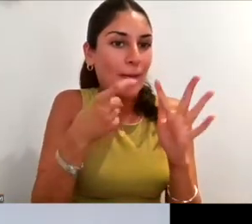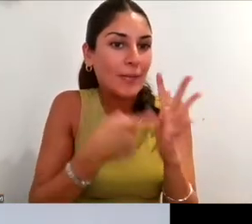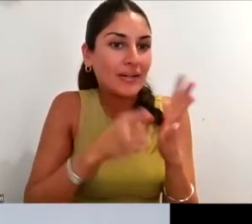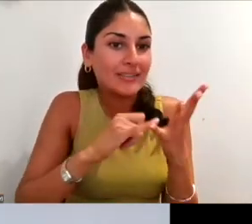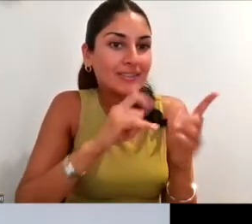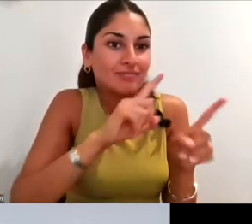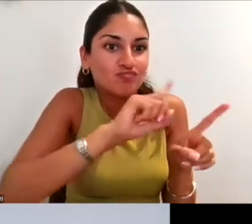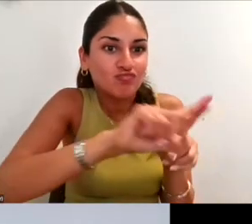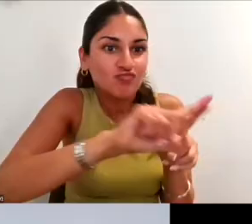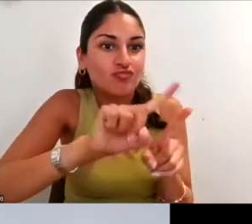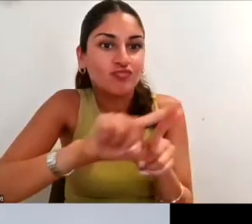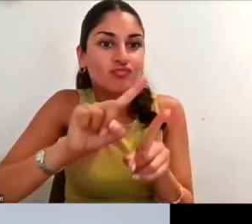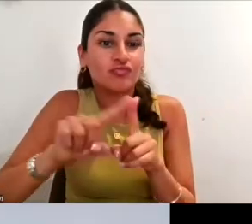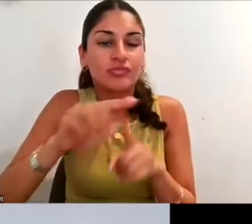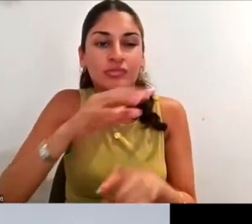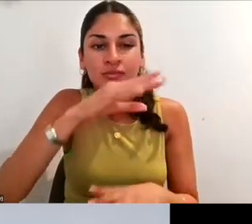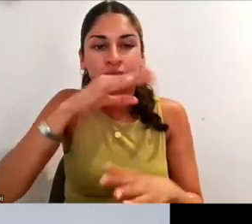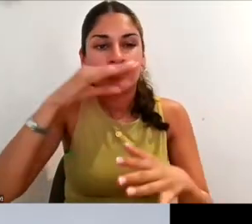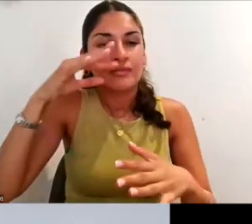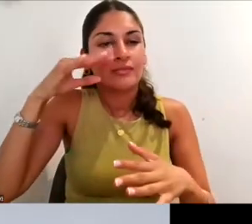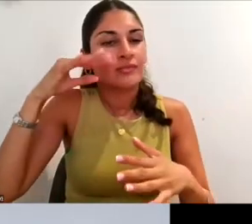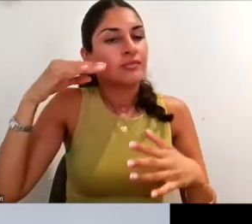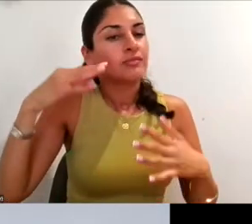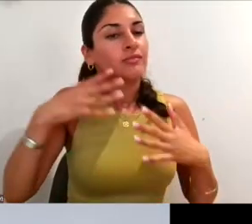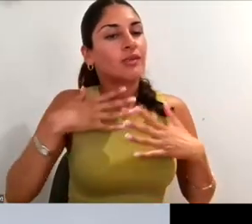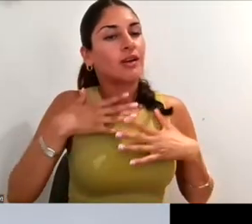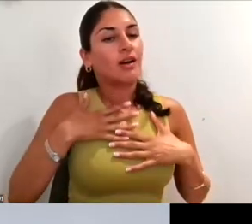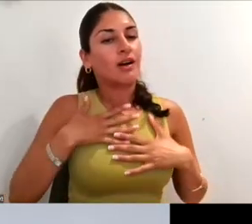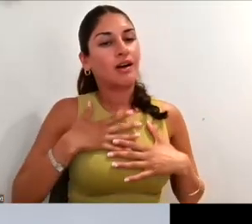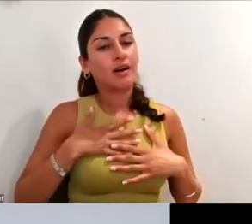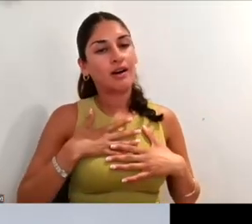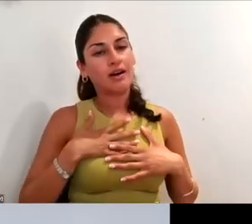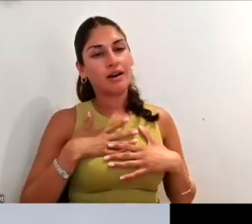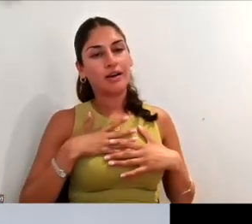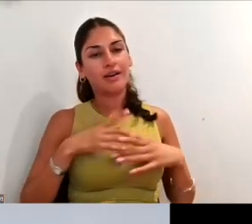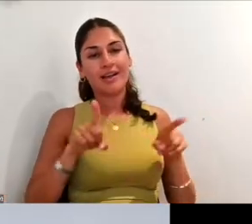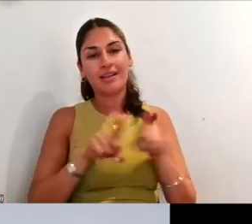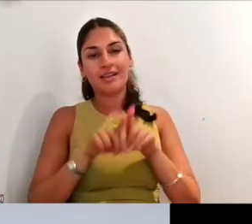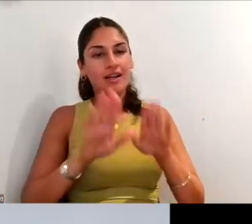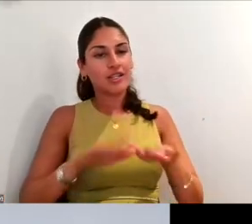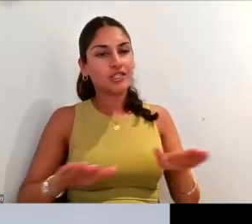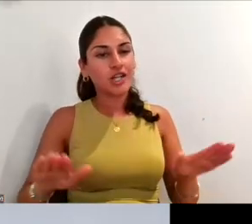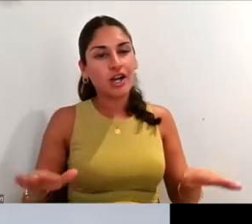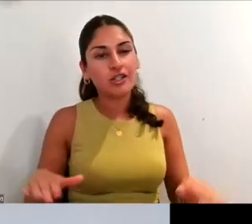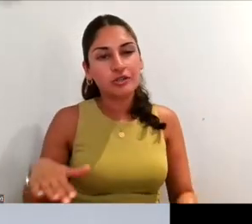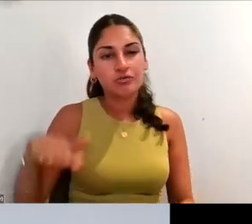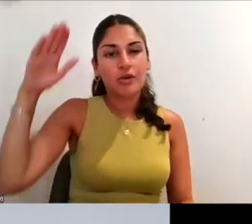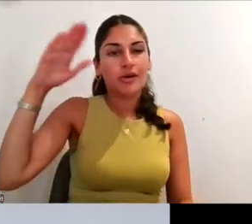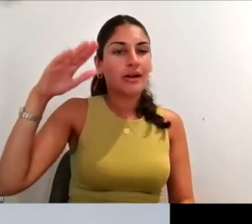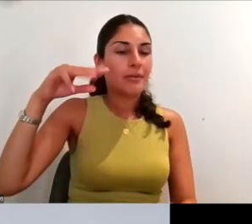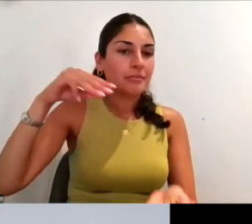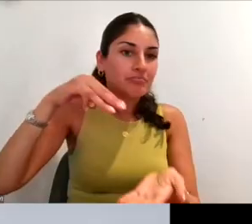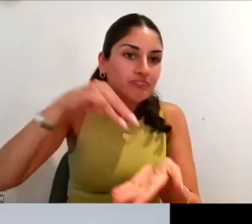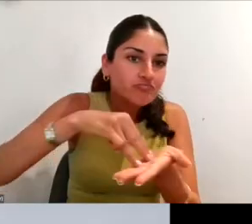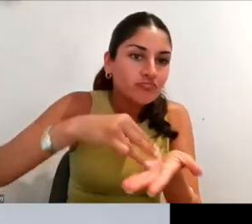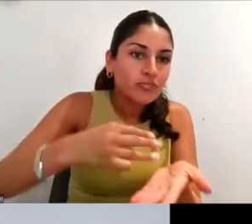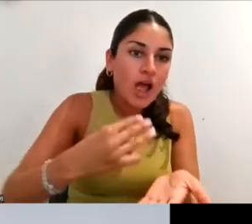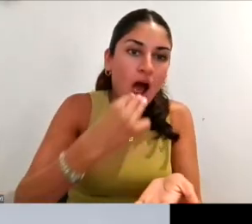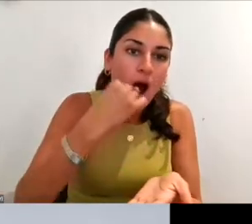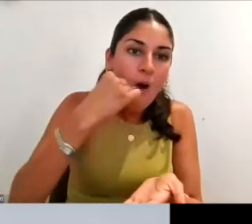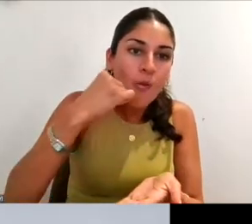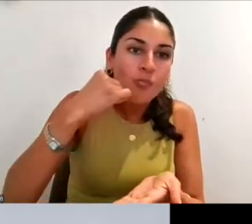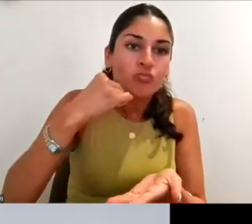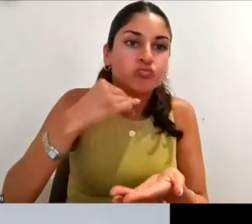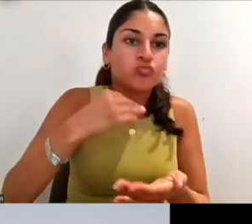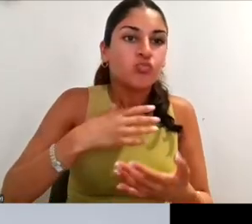These offerings smell and taste exactly like my childhood. Every forkful is a hug, is to